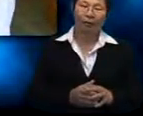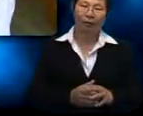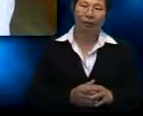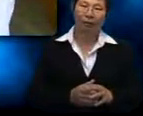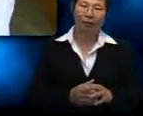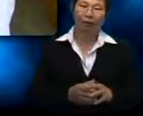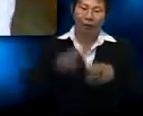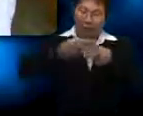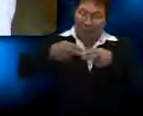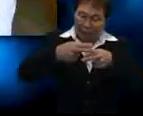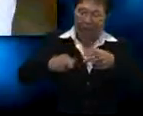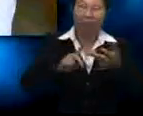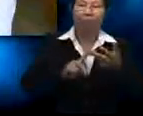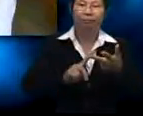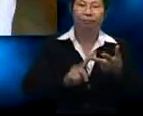shaving blade